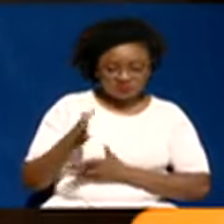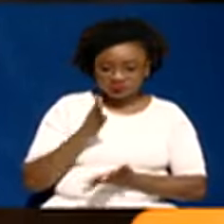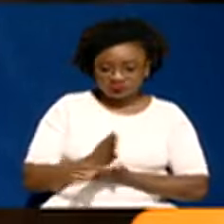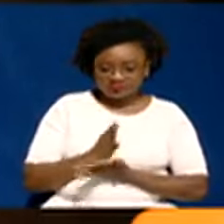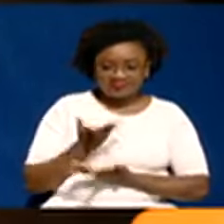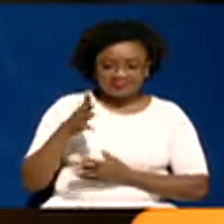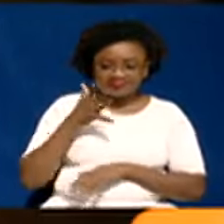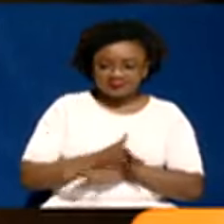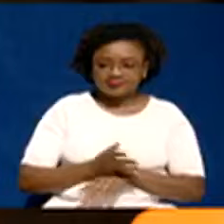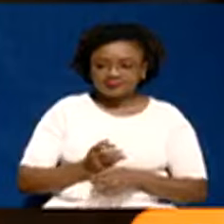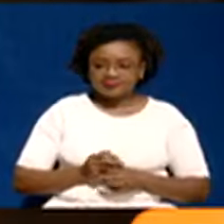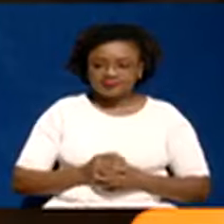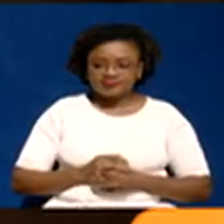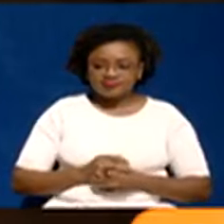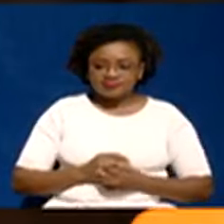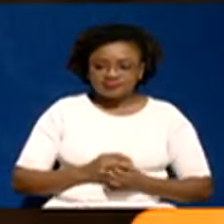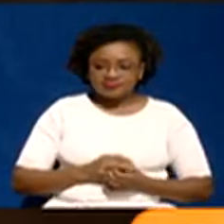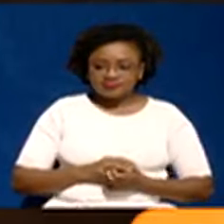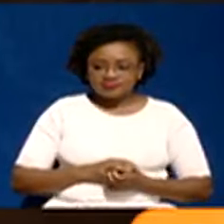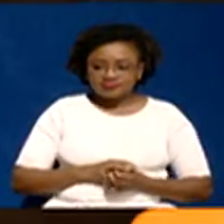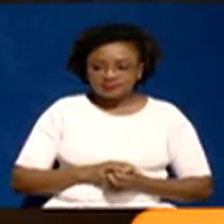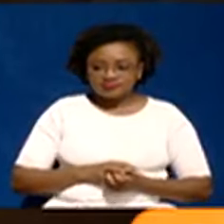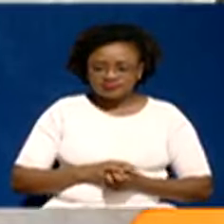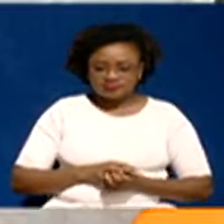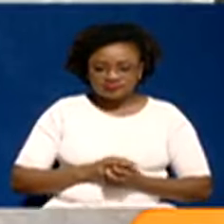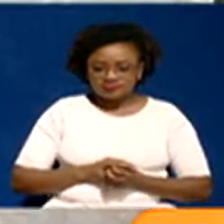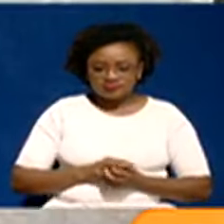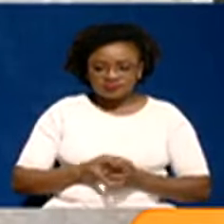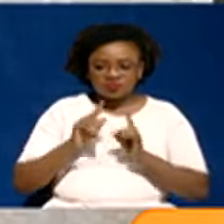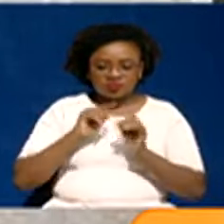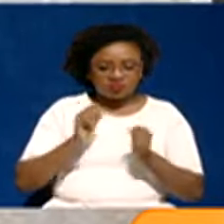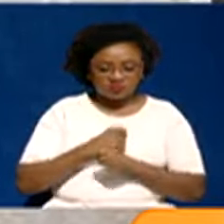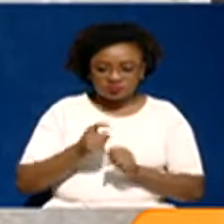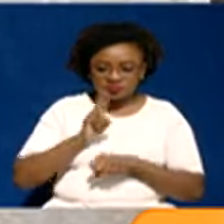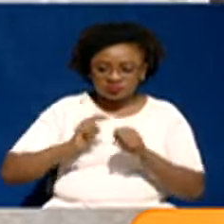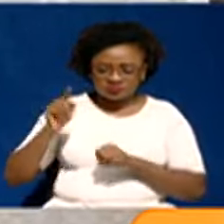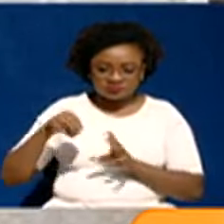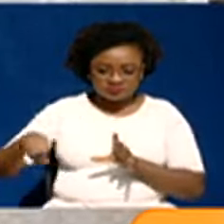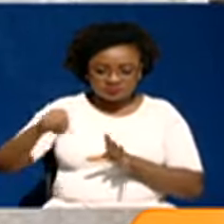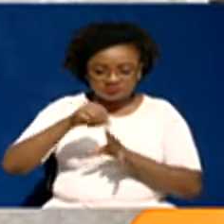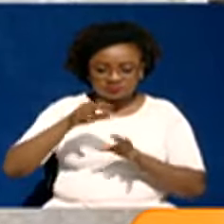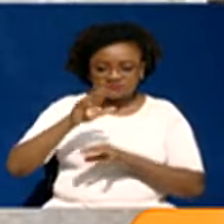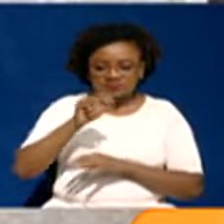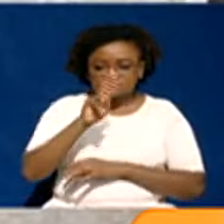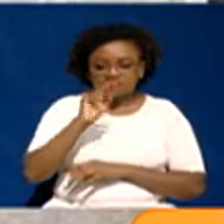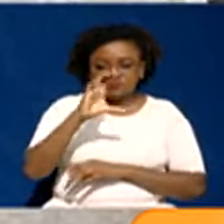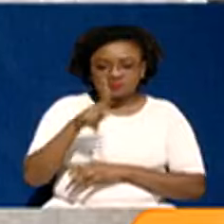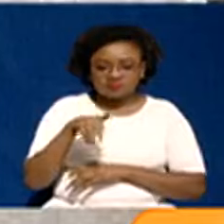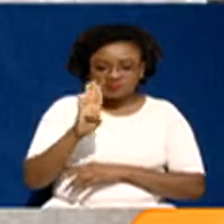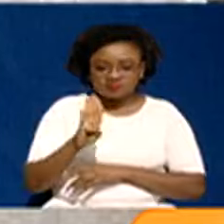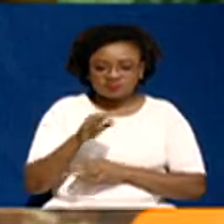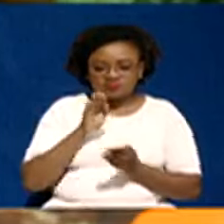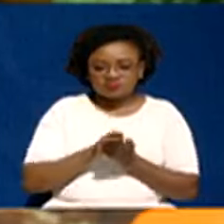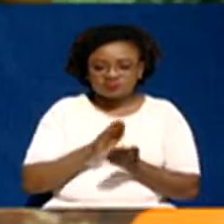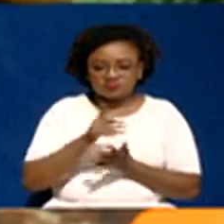bag and cannot risk his anticipated harvest by applying this fertilizer bought from the NCPB store in